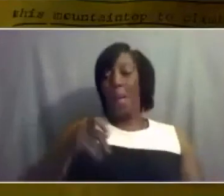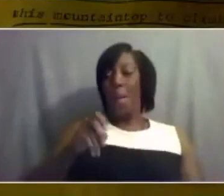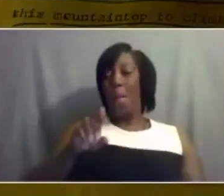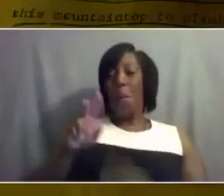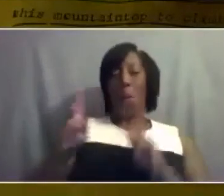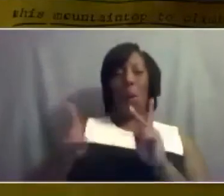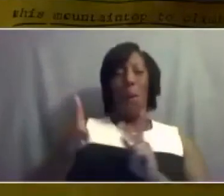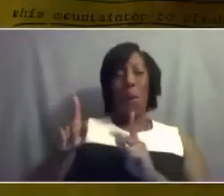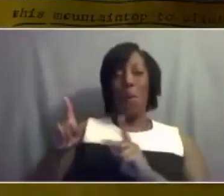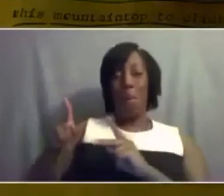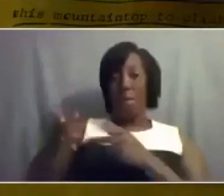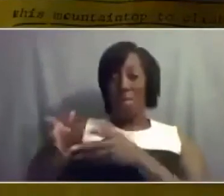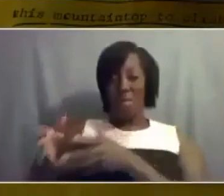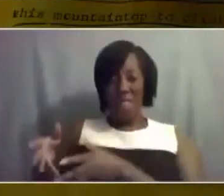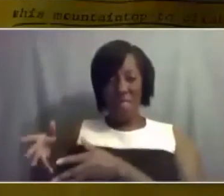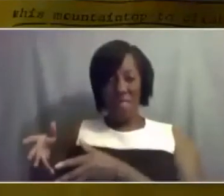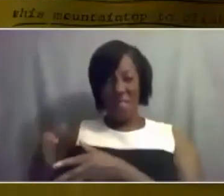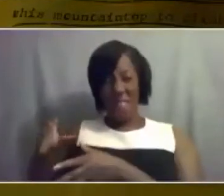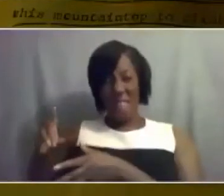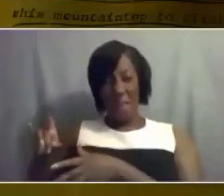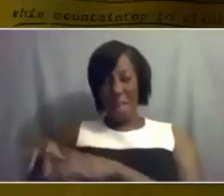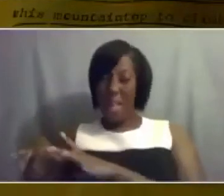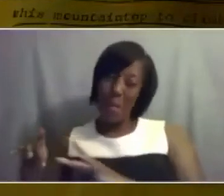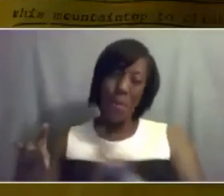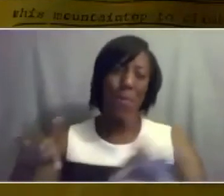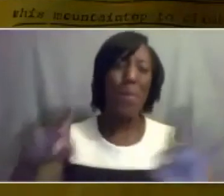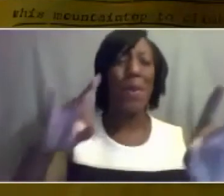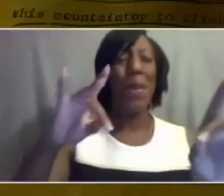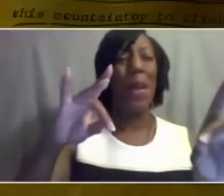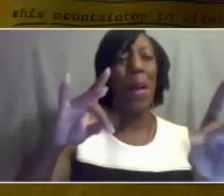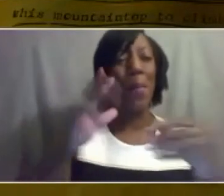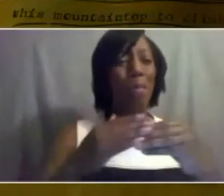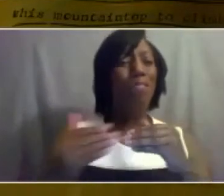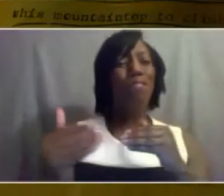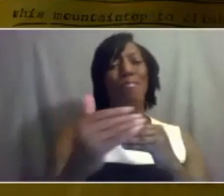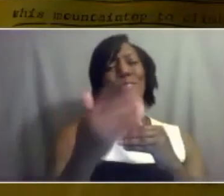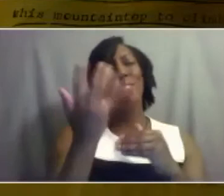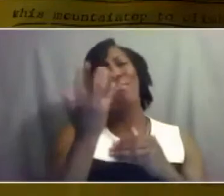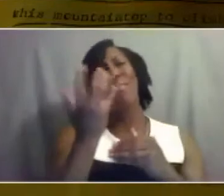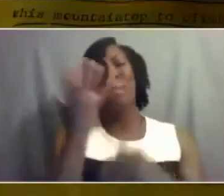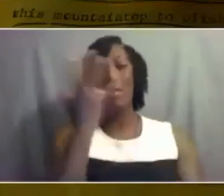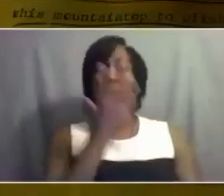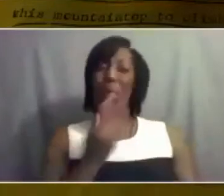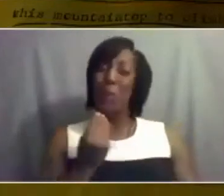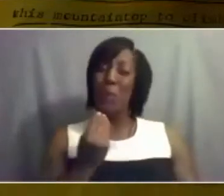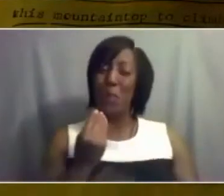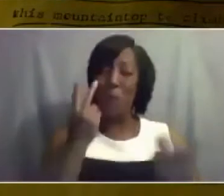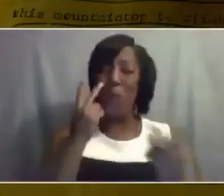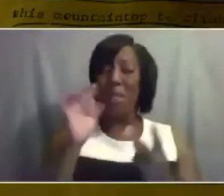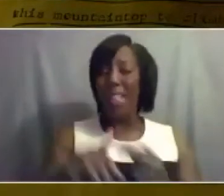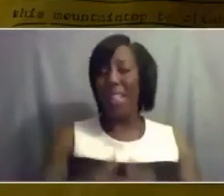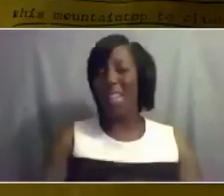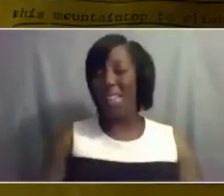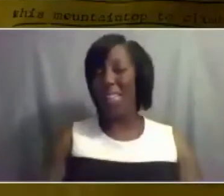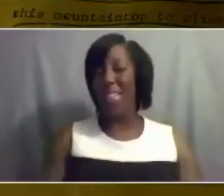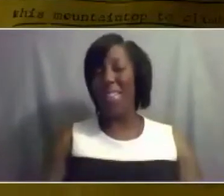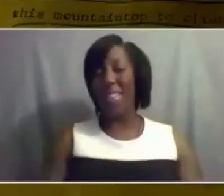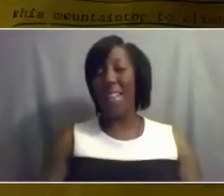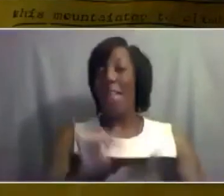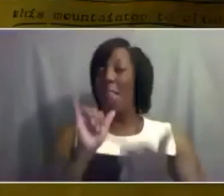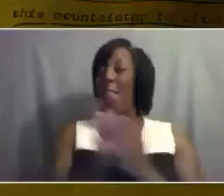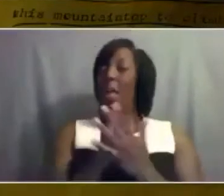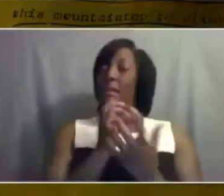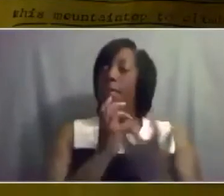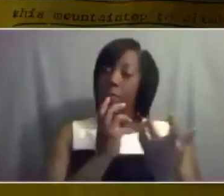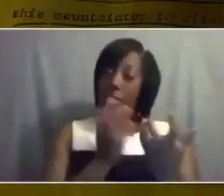and expand it to include all the issues that we're talking about tonight. And that fits very closely